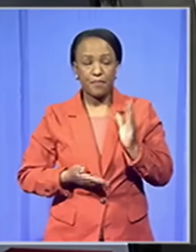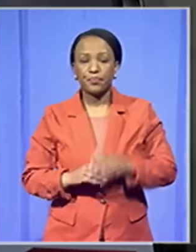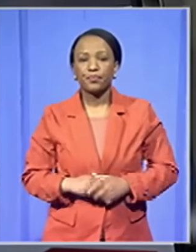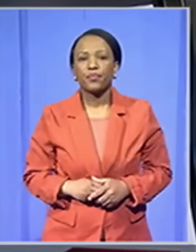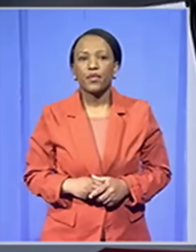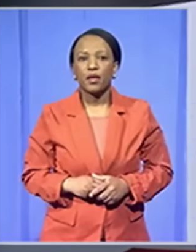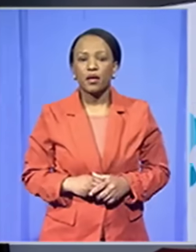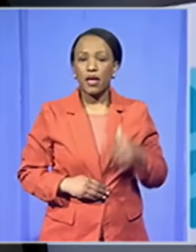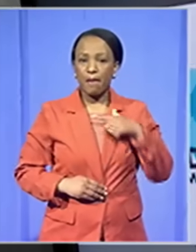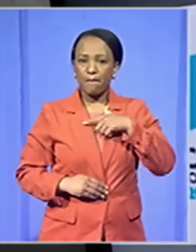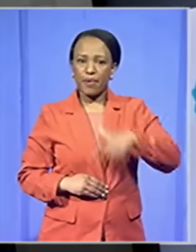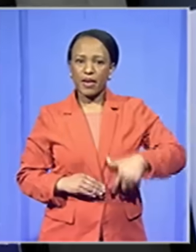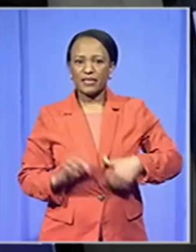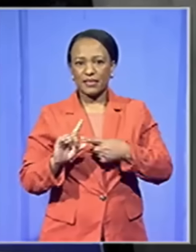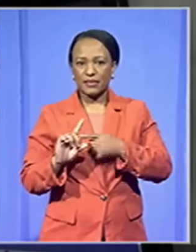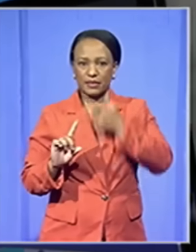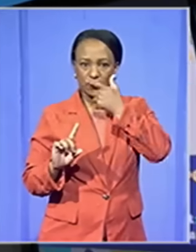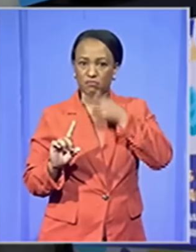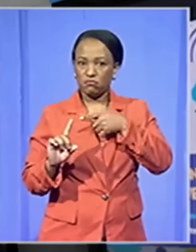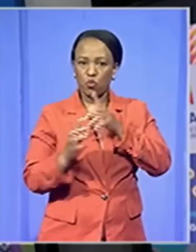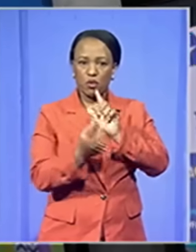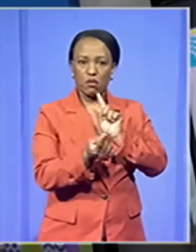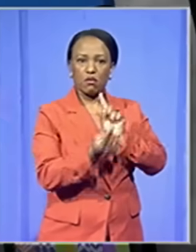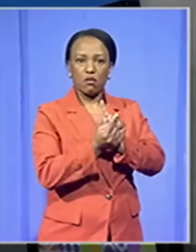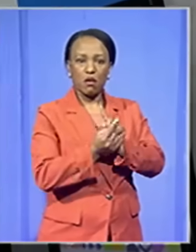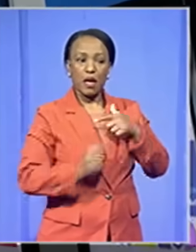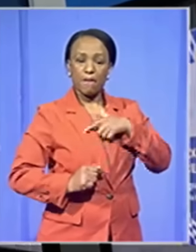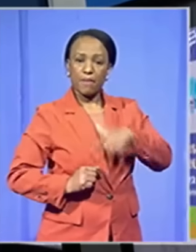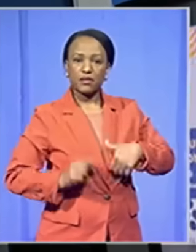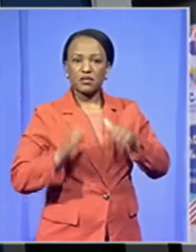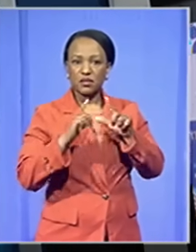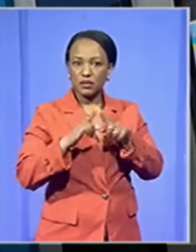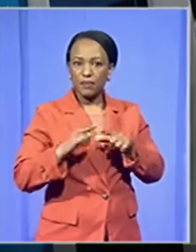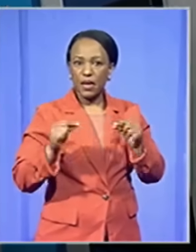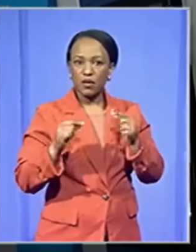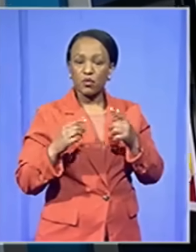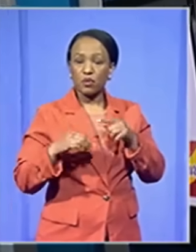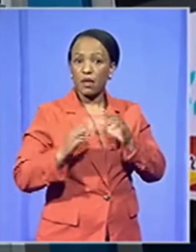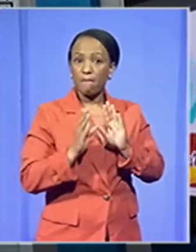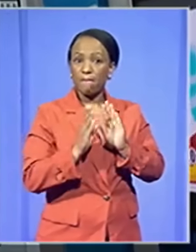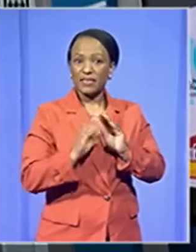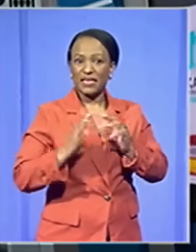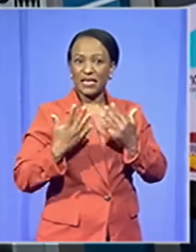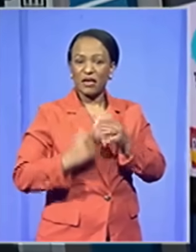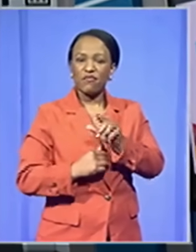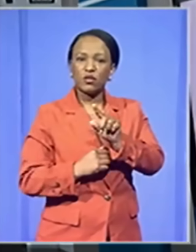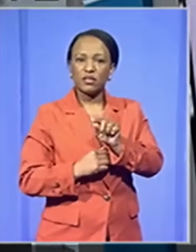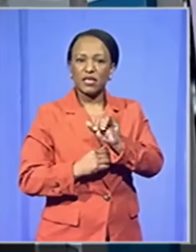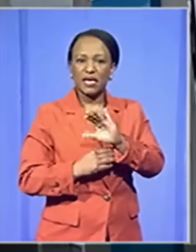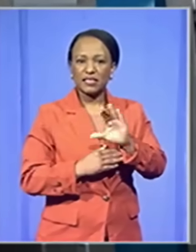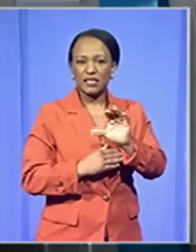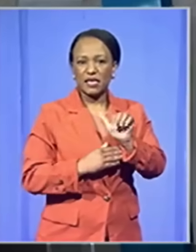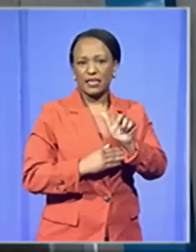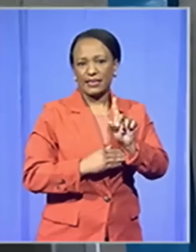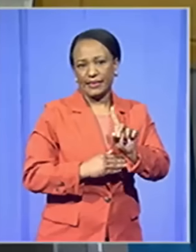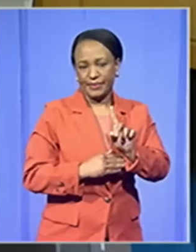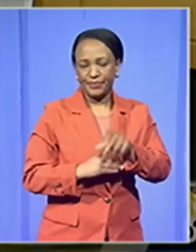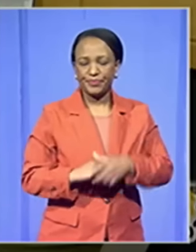Mopresidente Ramaphosa o tla tshwara ditherisano le mopresidente wa Japan nakong ya seboka sa borobong sa TICAD.